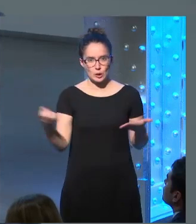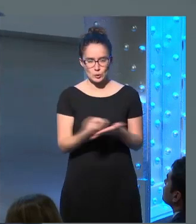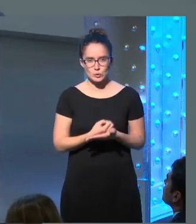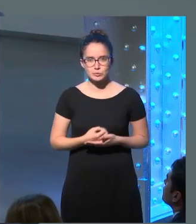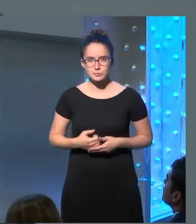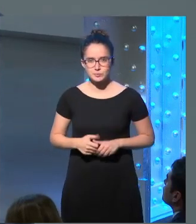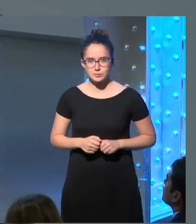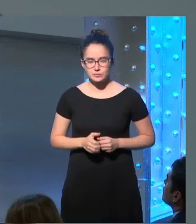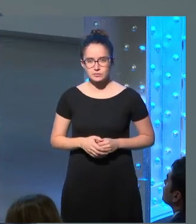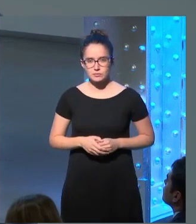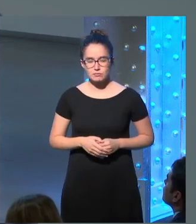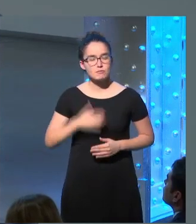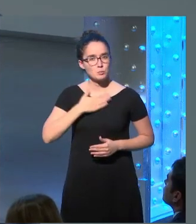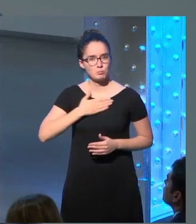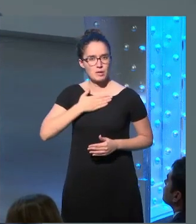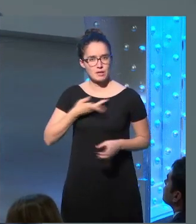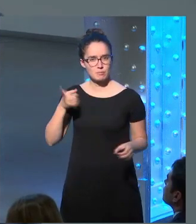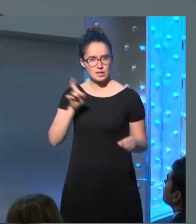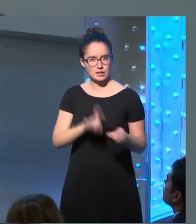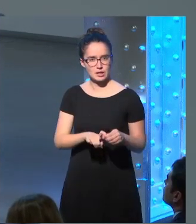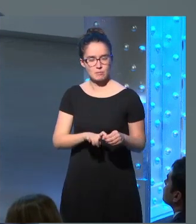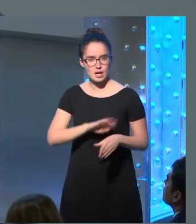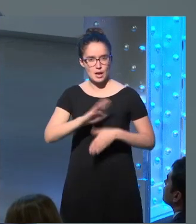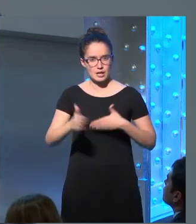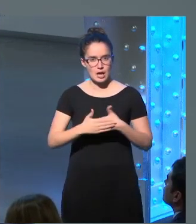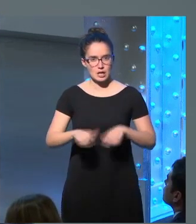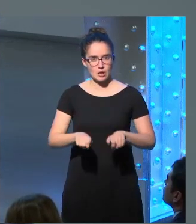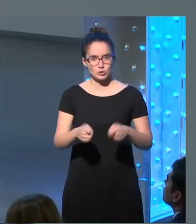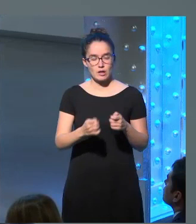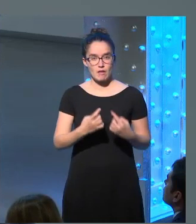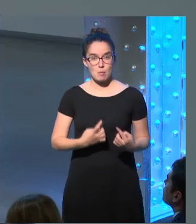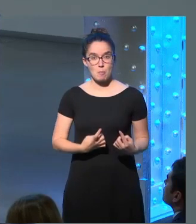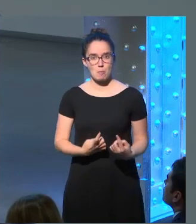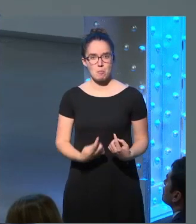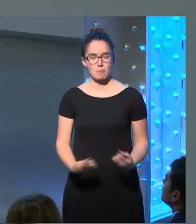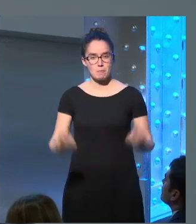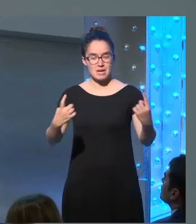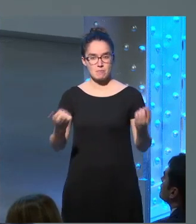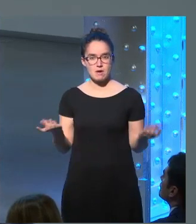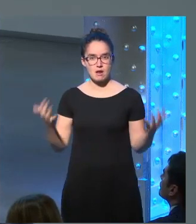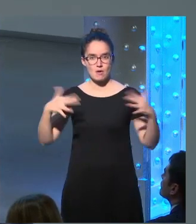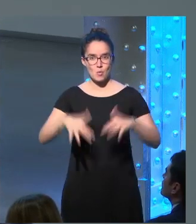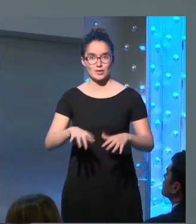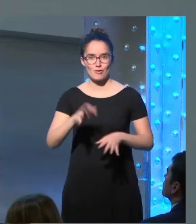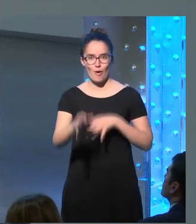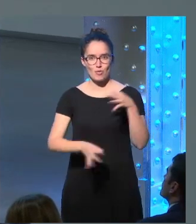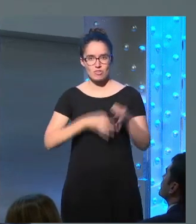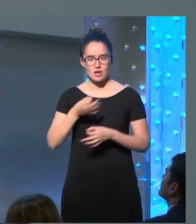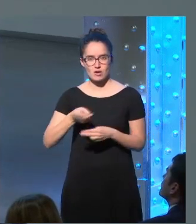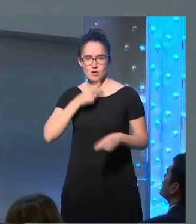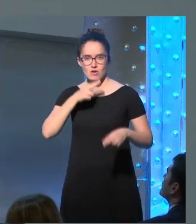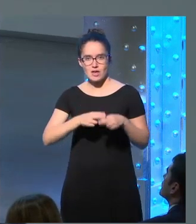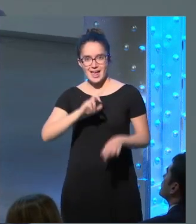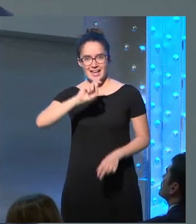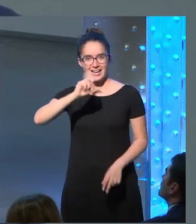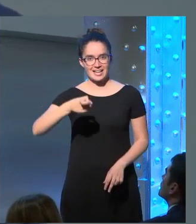Good morning, everyone. It is a pleasure for me to take part in the closing ceremony of this encounter. It